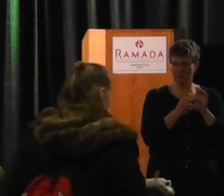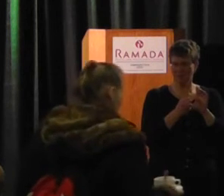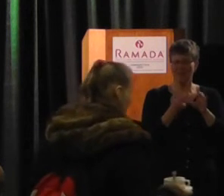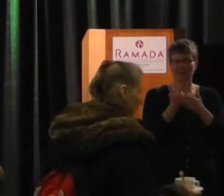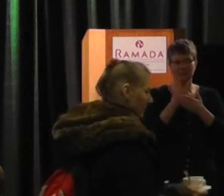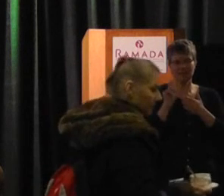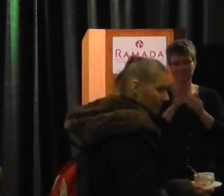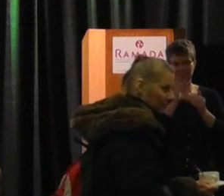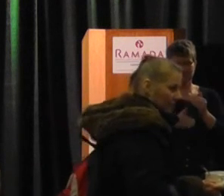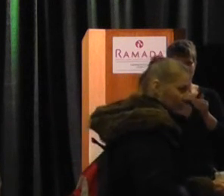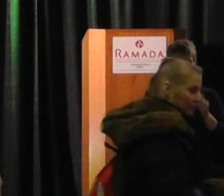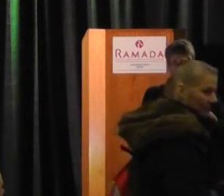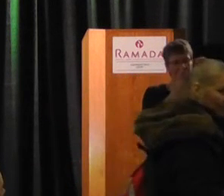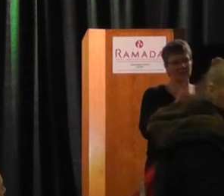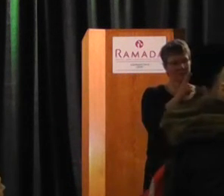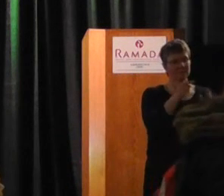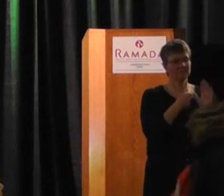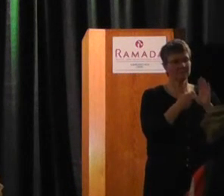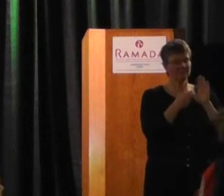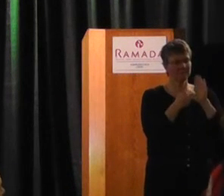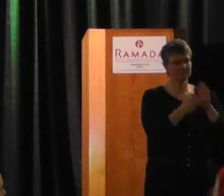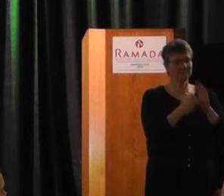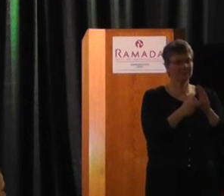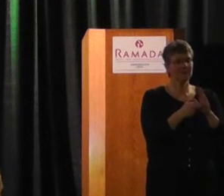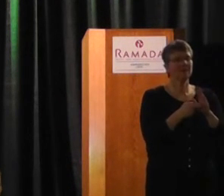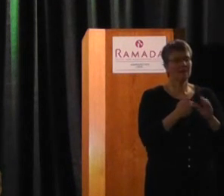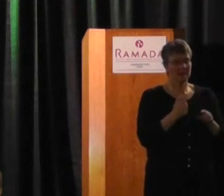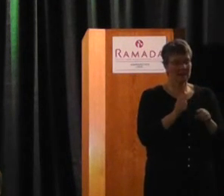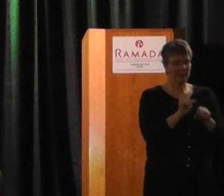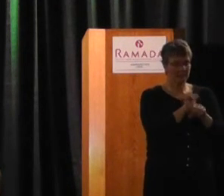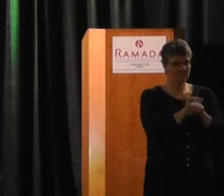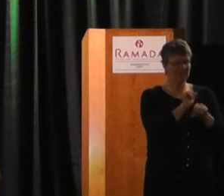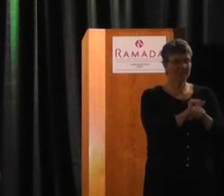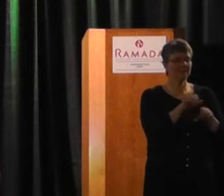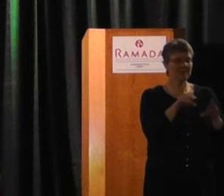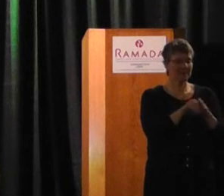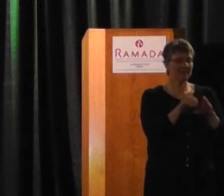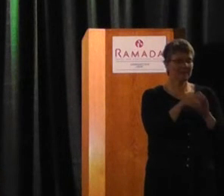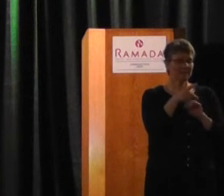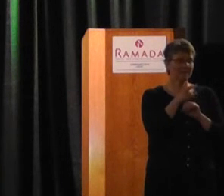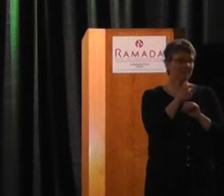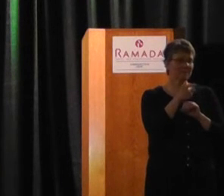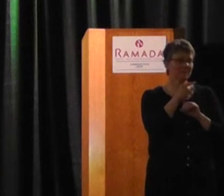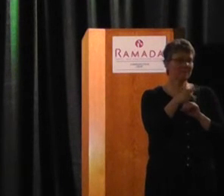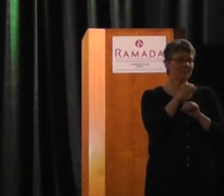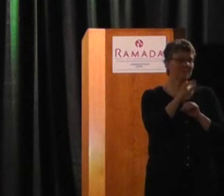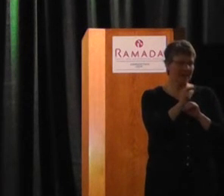great honors to represent Alberta in the Canada Winter Games. I won 2 bronze and